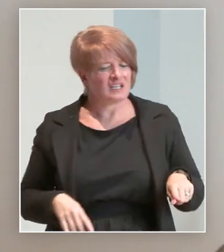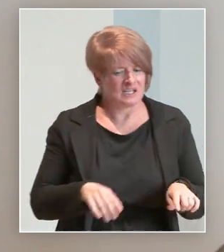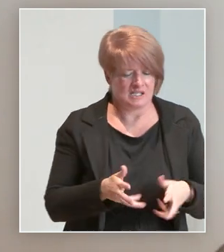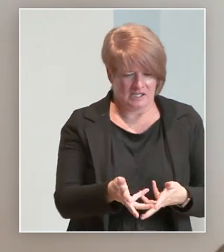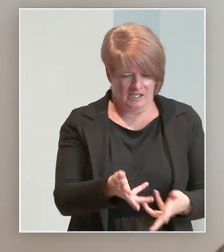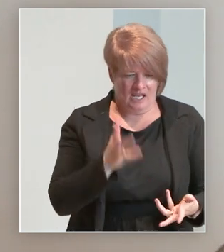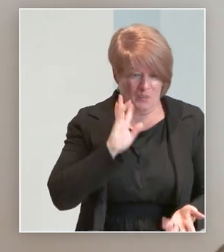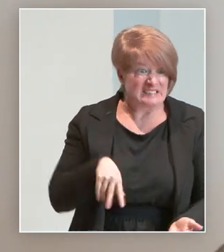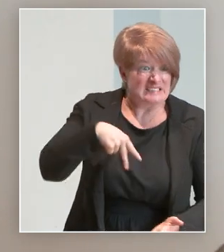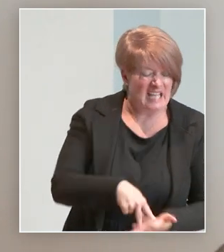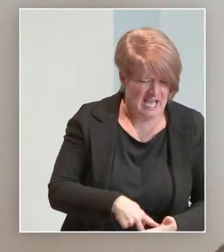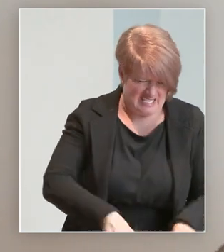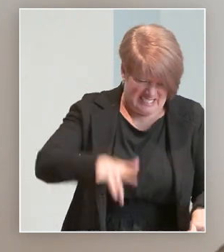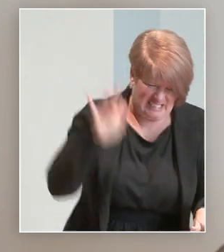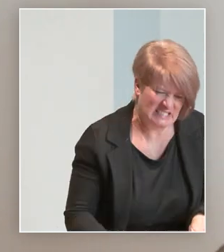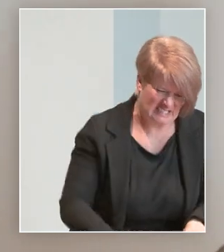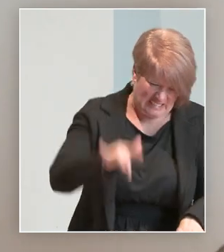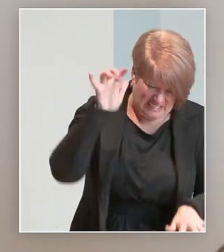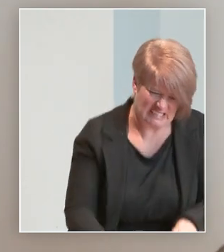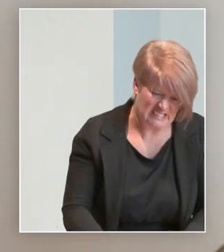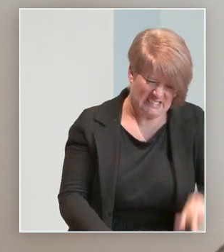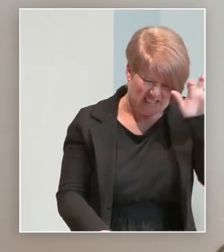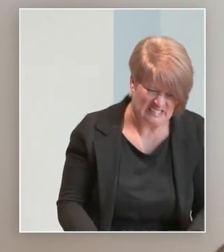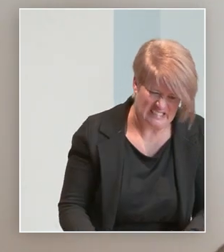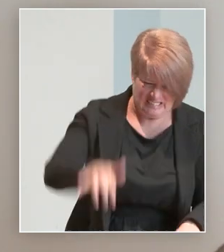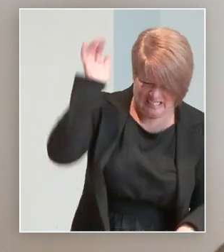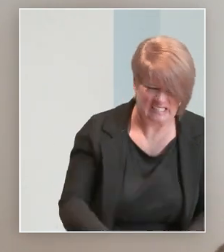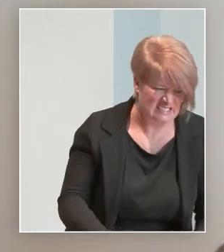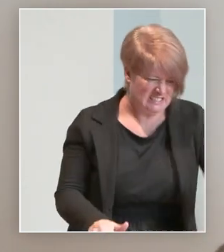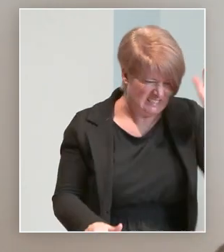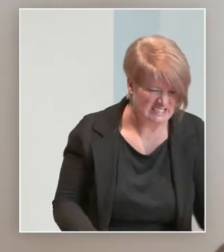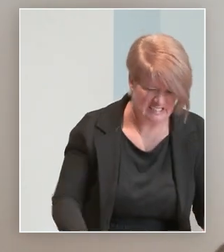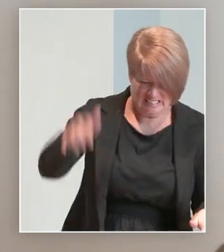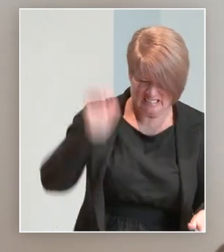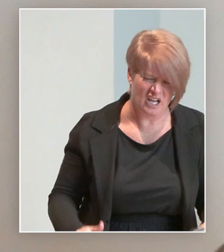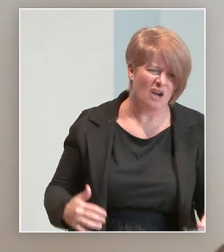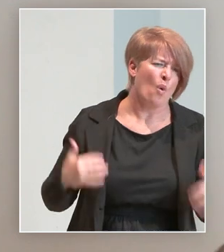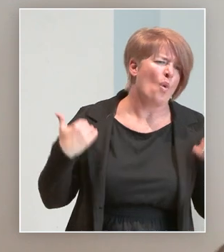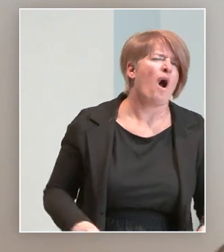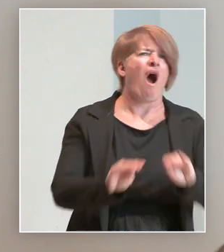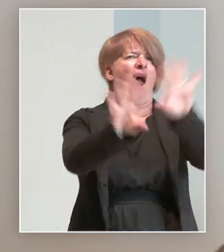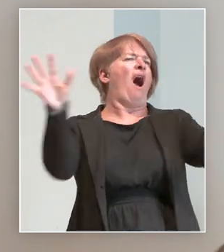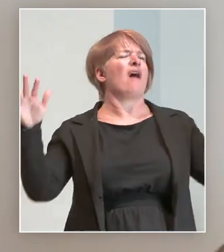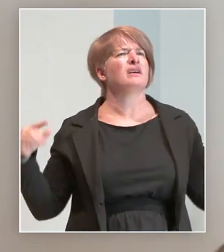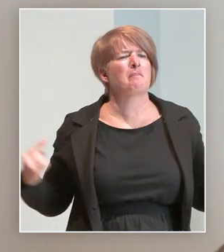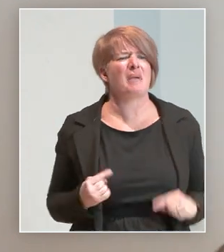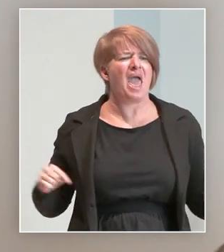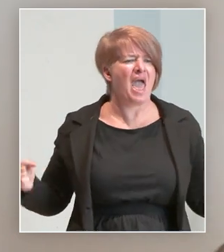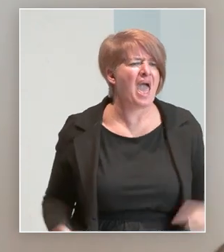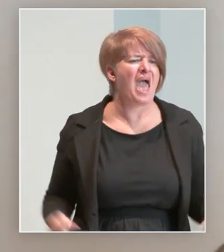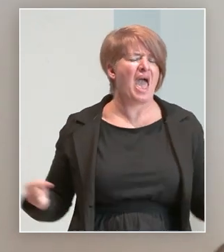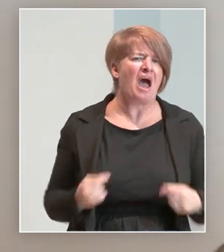piano by standing and really pressing on the keys, more like pounding. The physical pain and exhaustion along with the